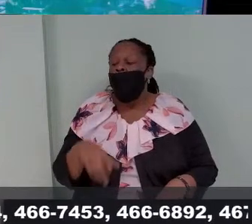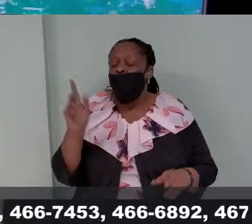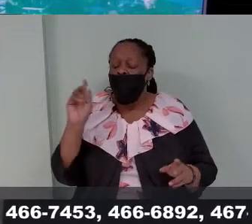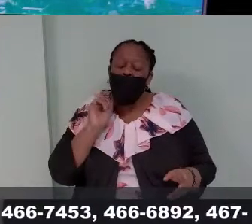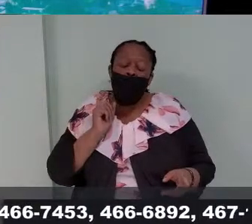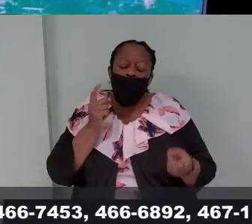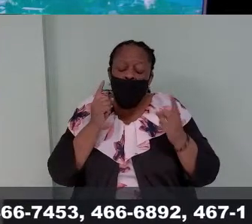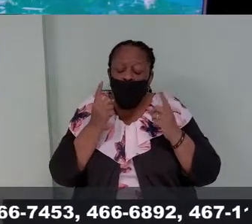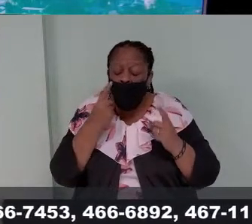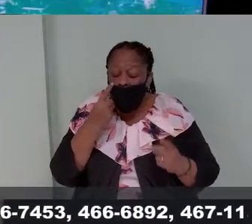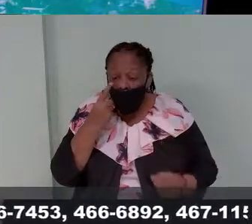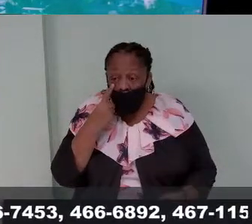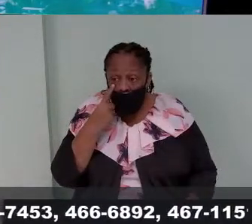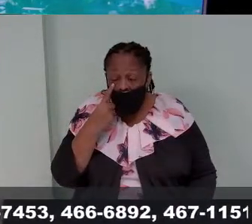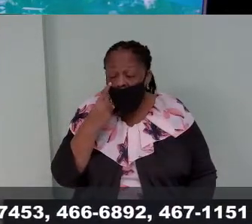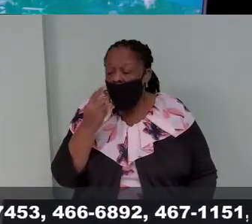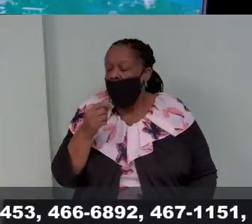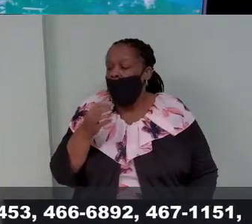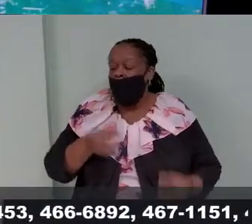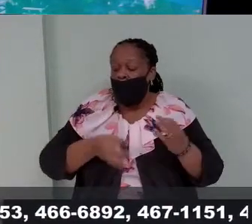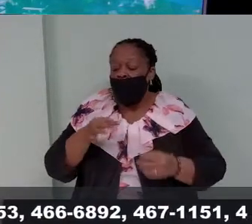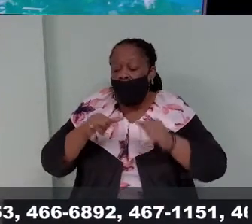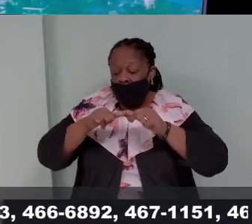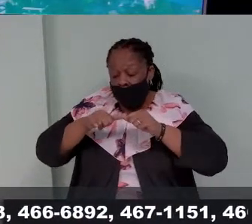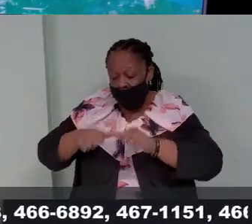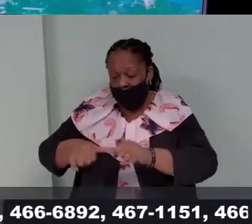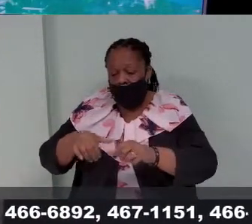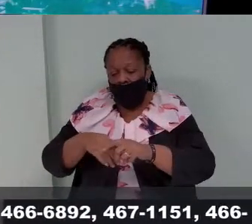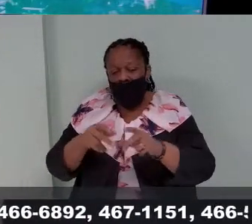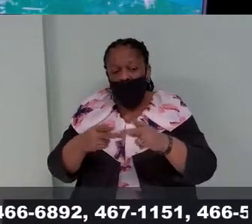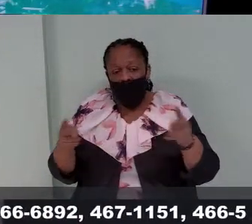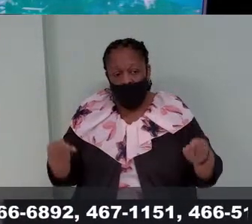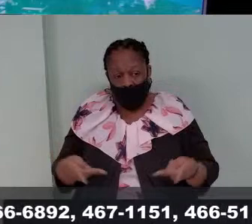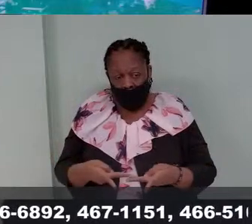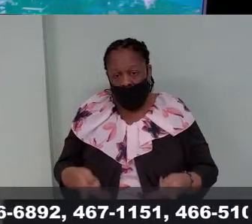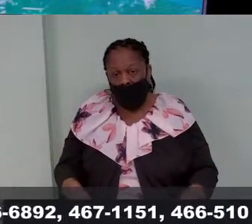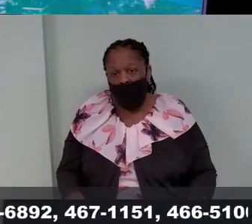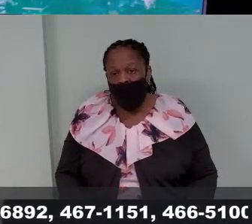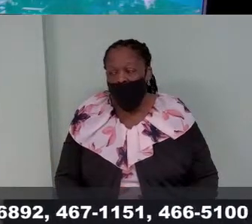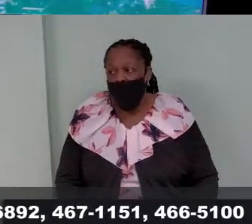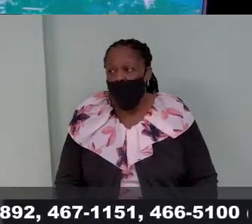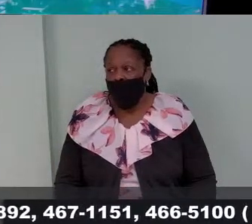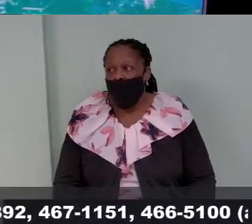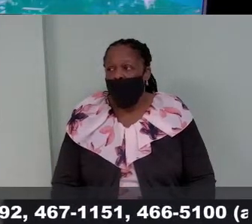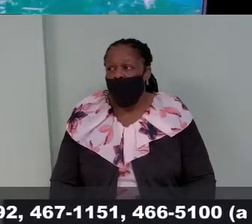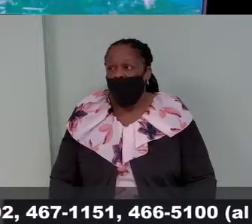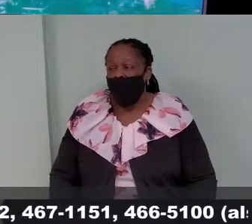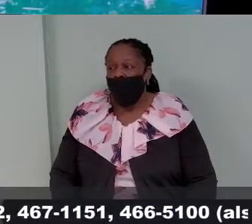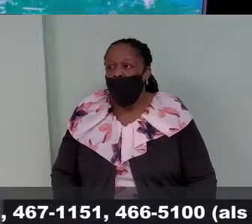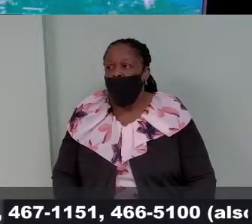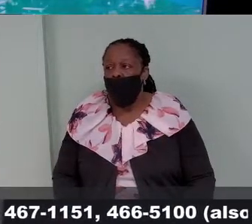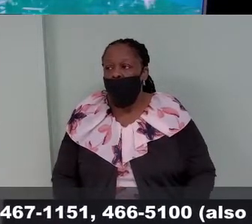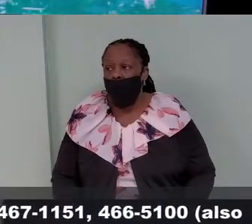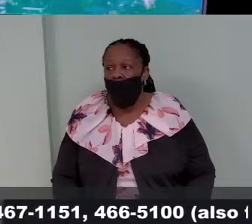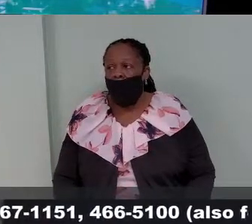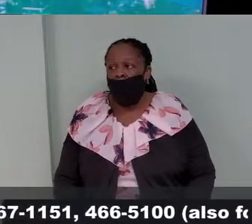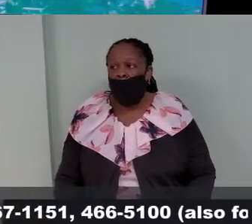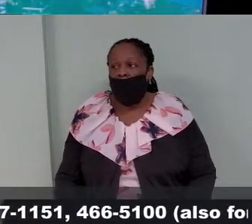other security measures in place to help in that regard. And then the other aspect of the